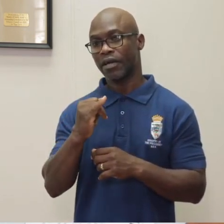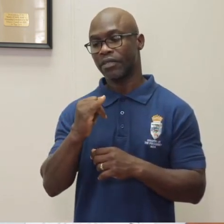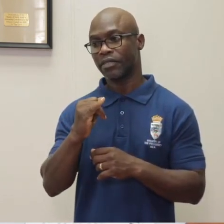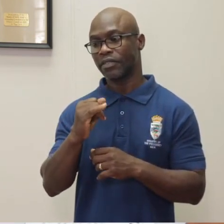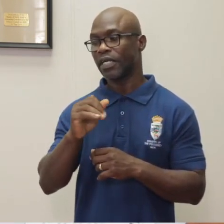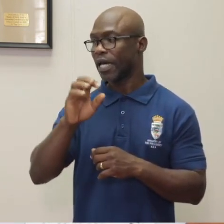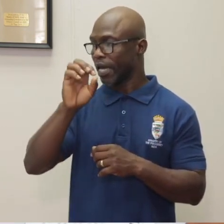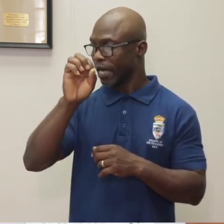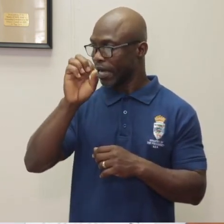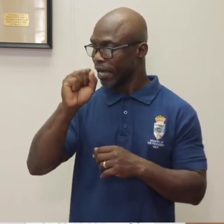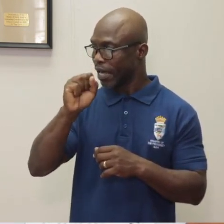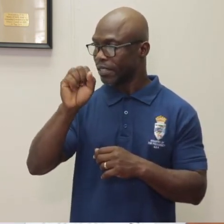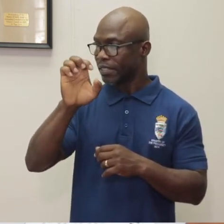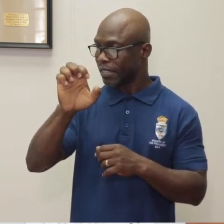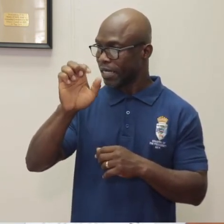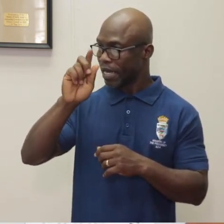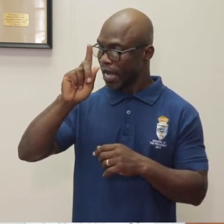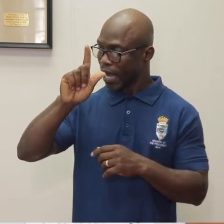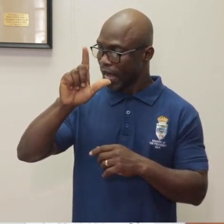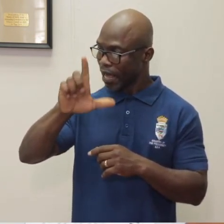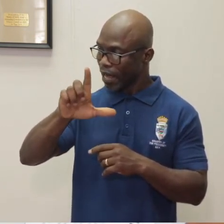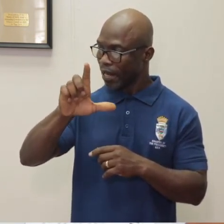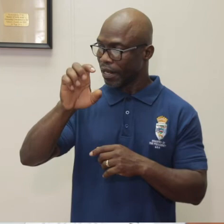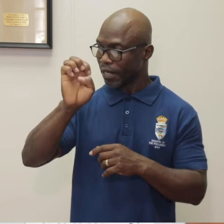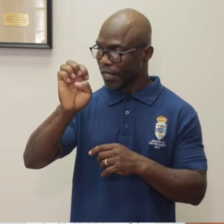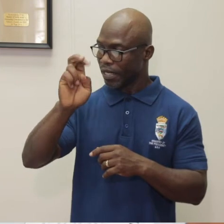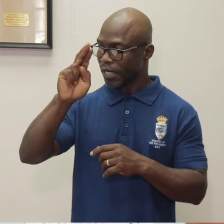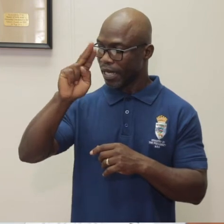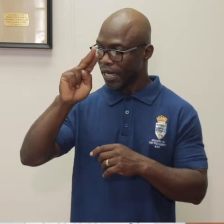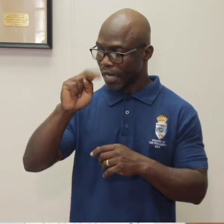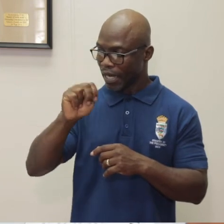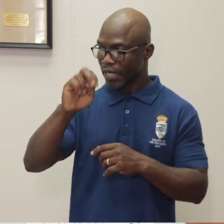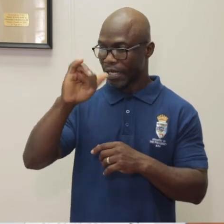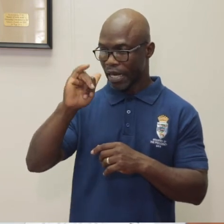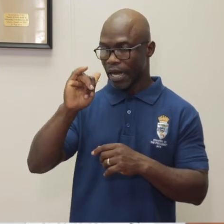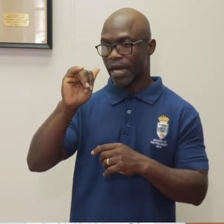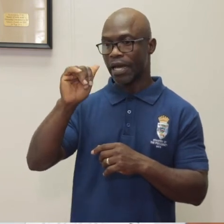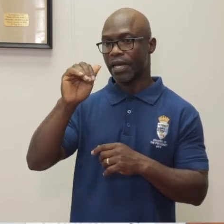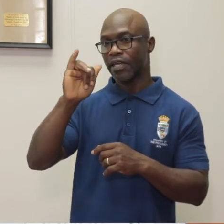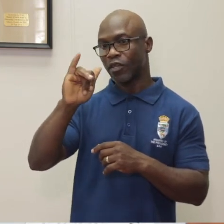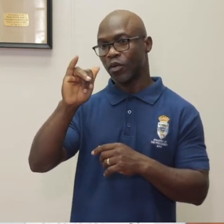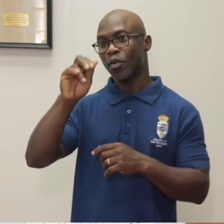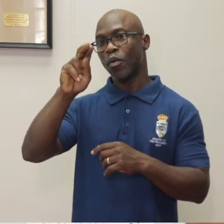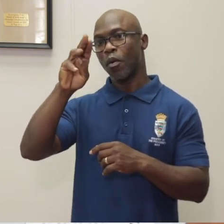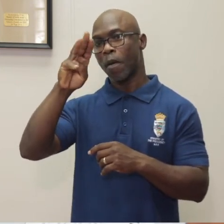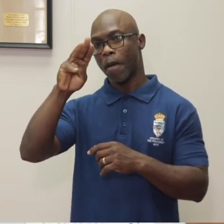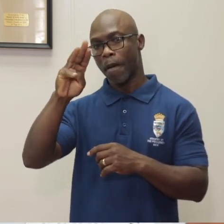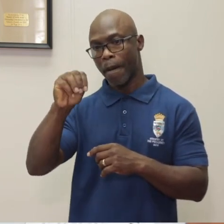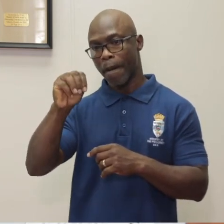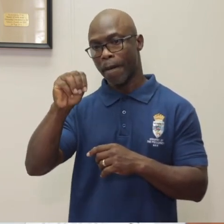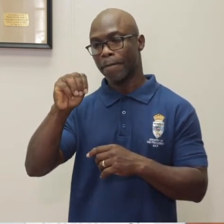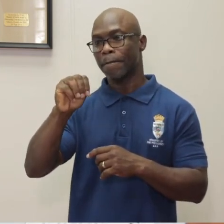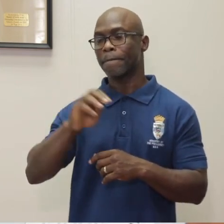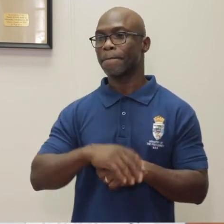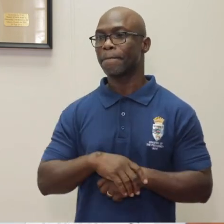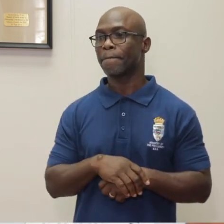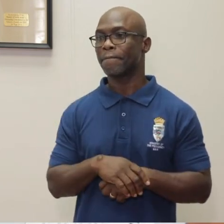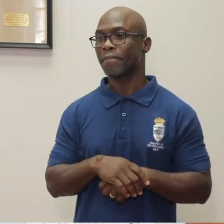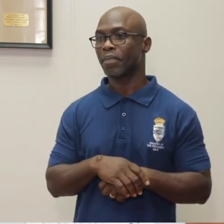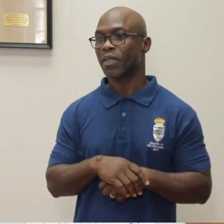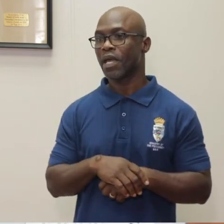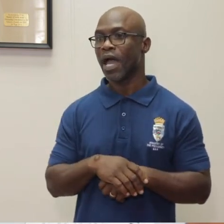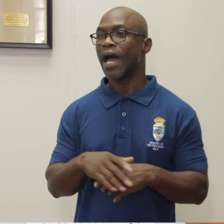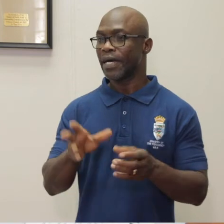We also have the various spices that we can use whilst cooking, so we can reduce the intake of salt because we don't want